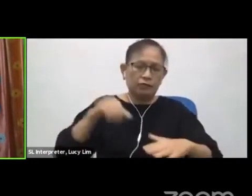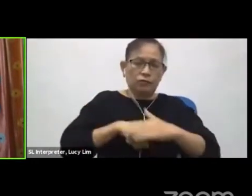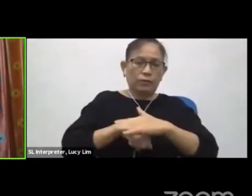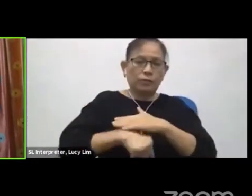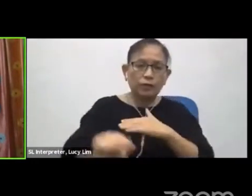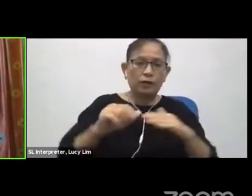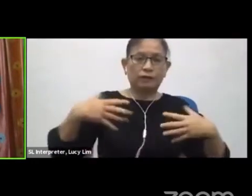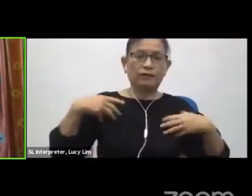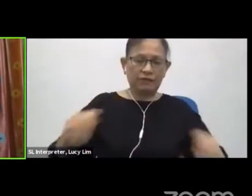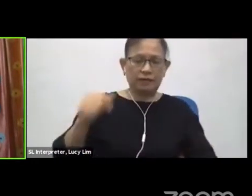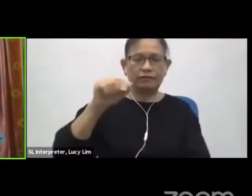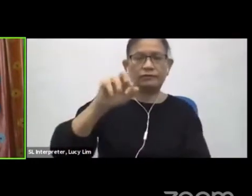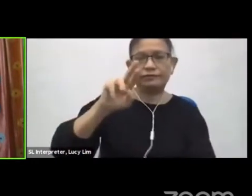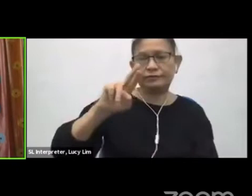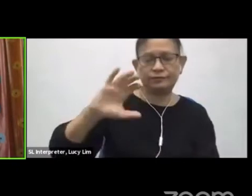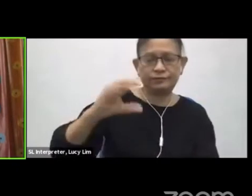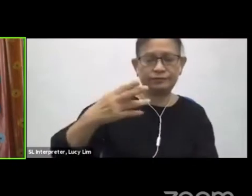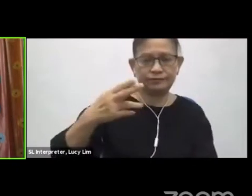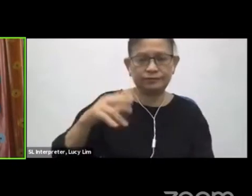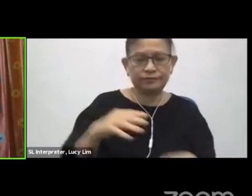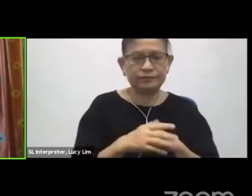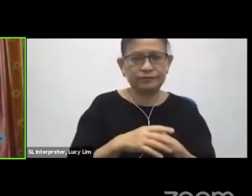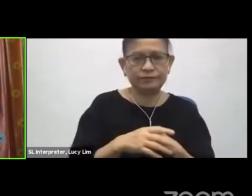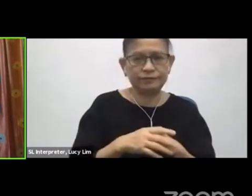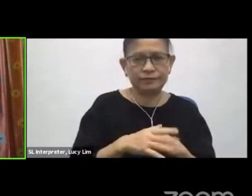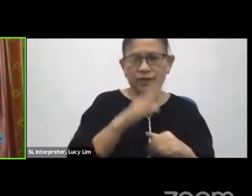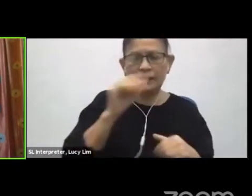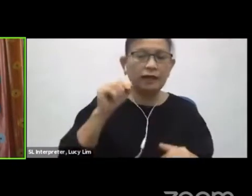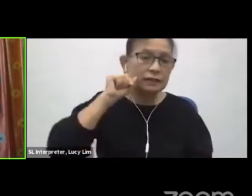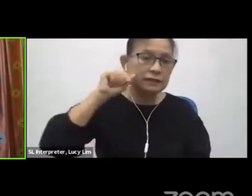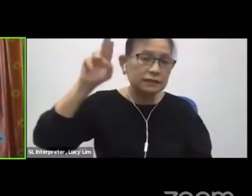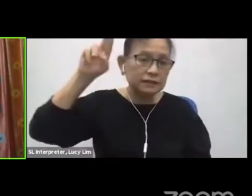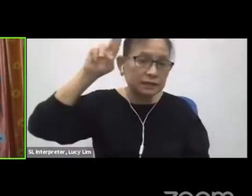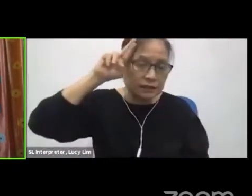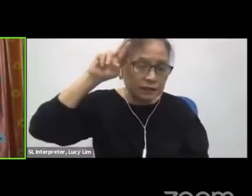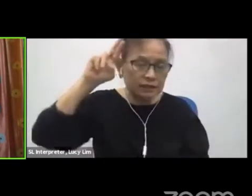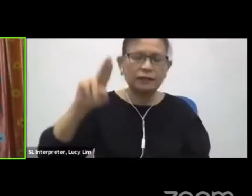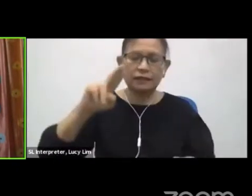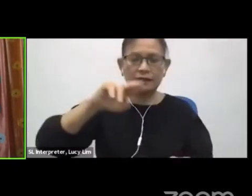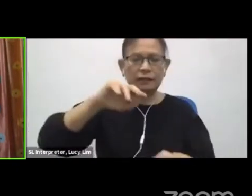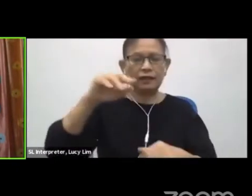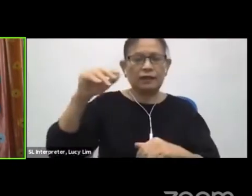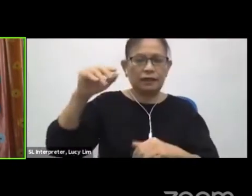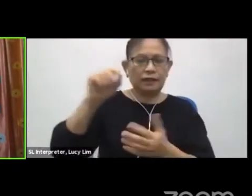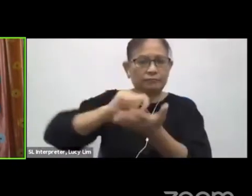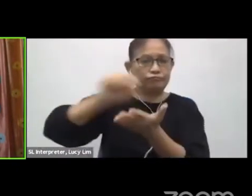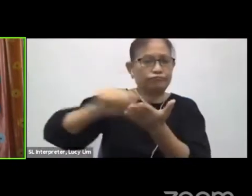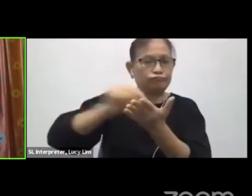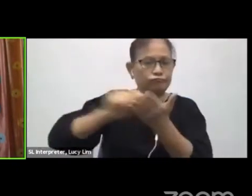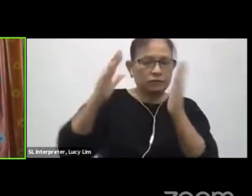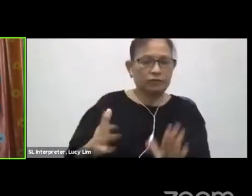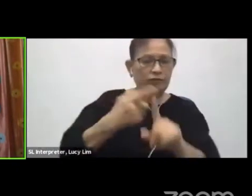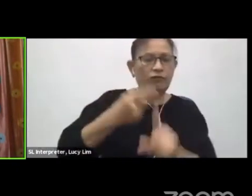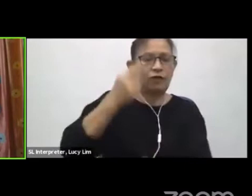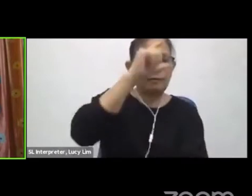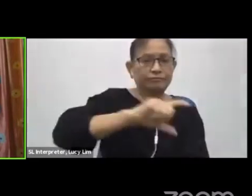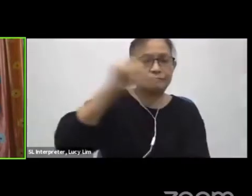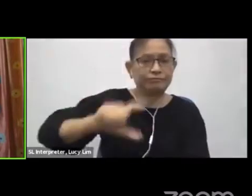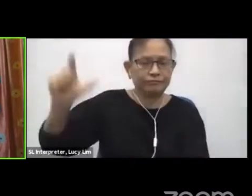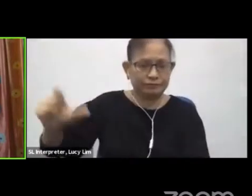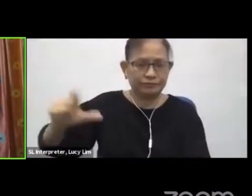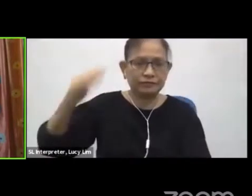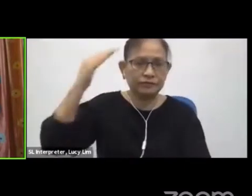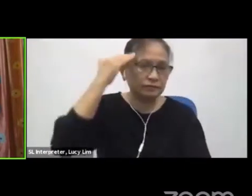And Kalpana Acharya, a very senior journalist from Nepal, who heads the Health Journalists Association of